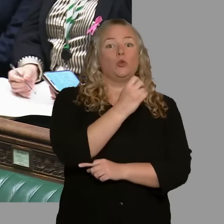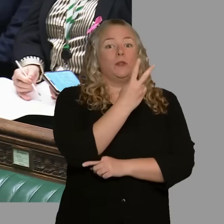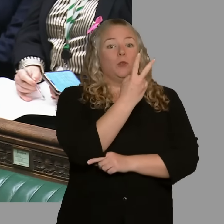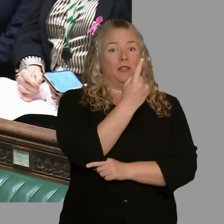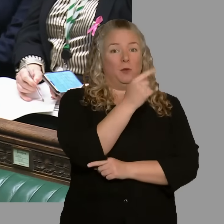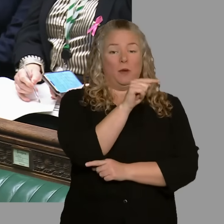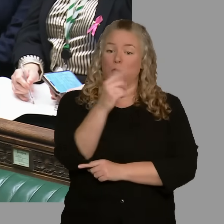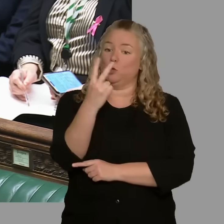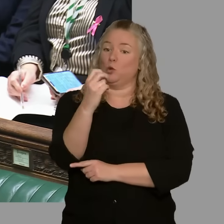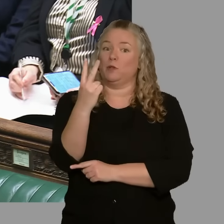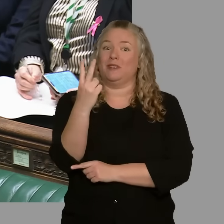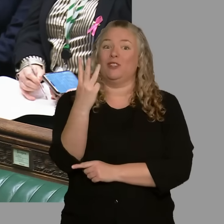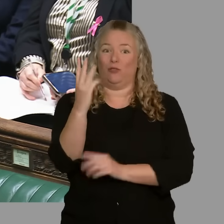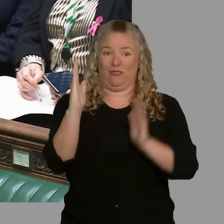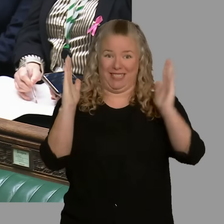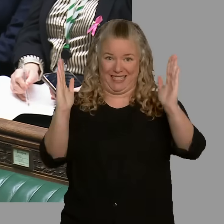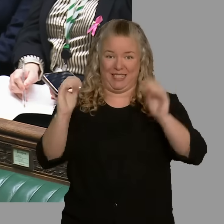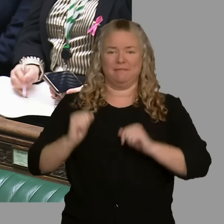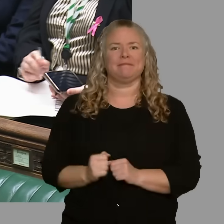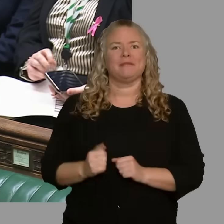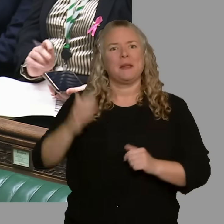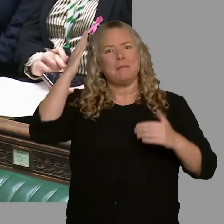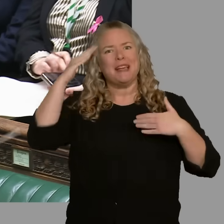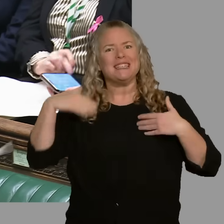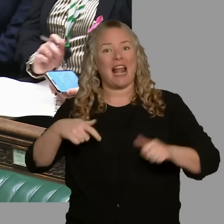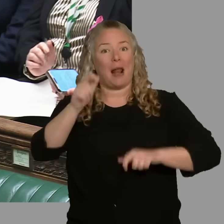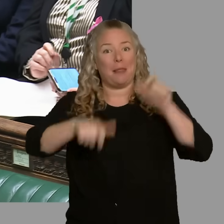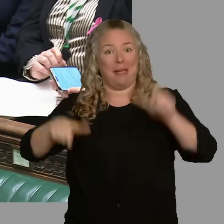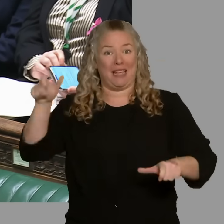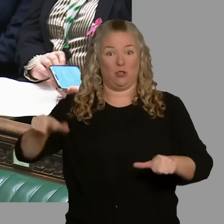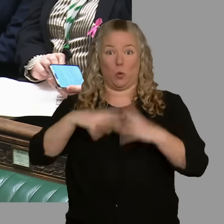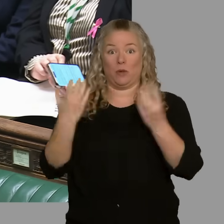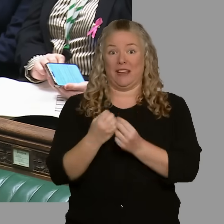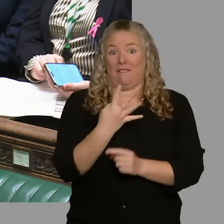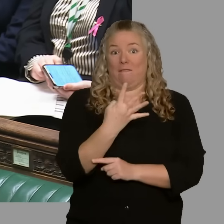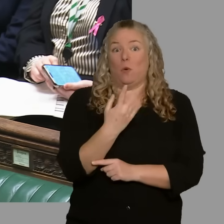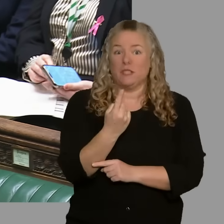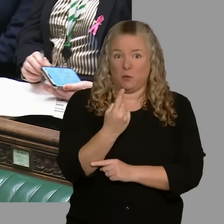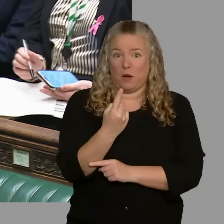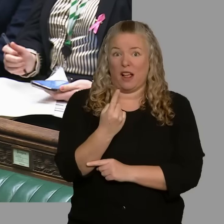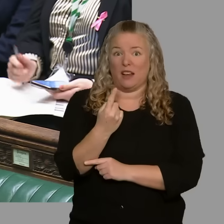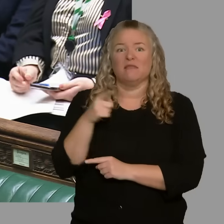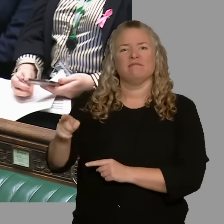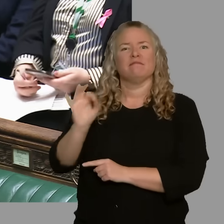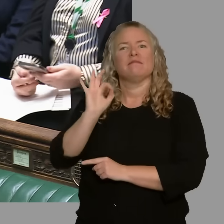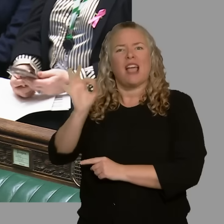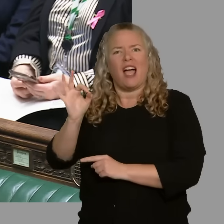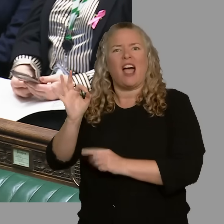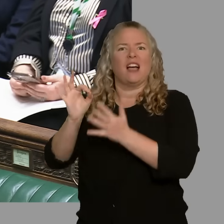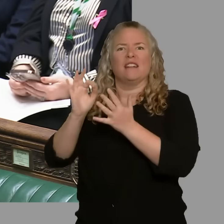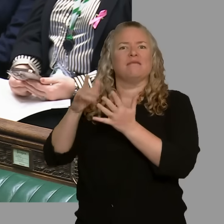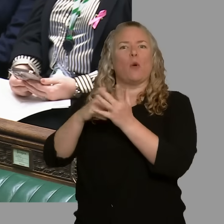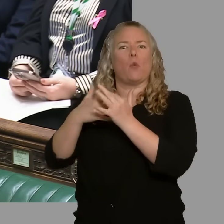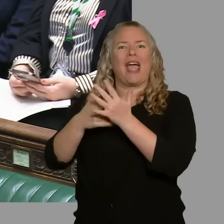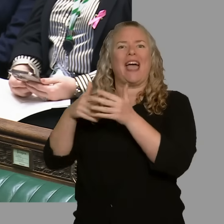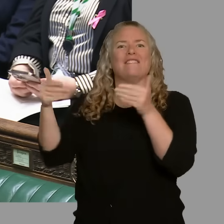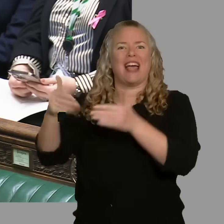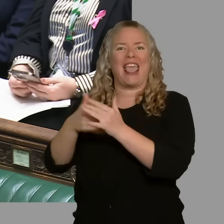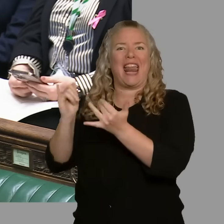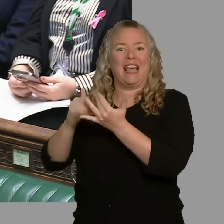England and calls from my constituents for a public inquiry. And it's not just historic. My surgeries are still filled with harrowing stories of